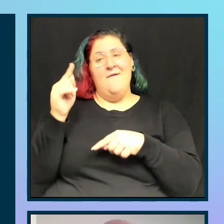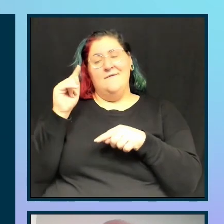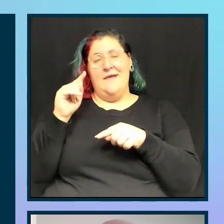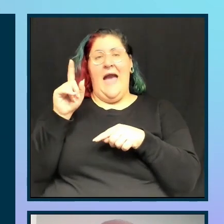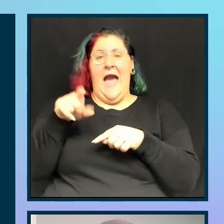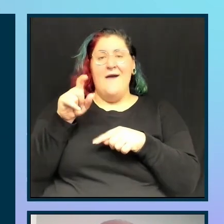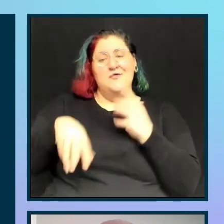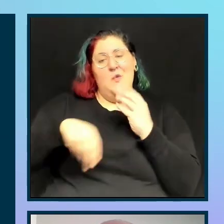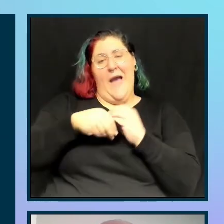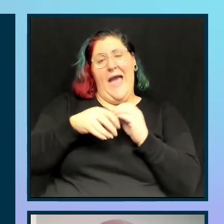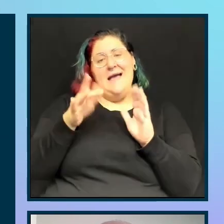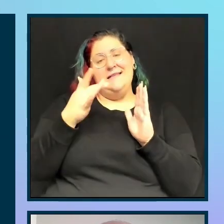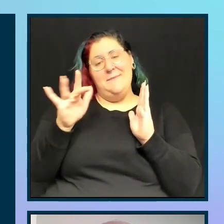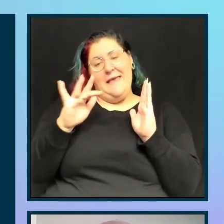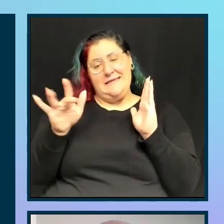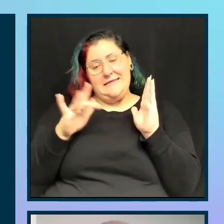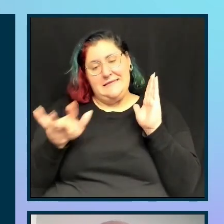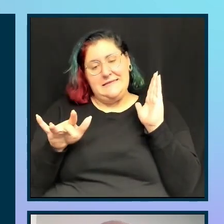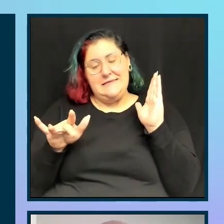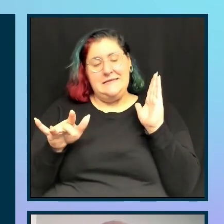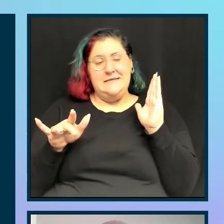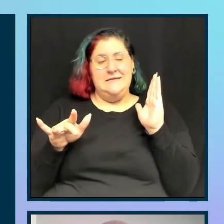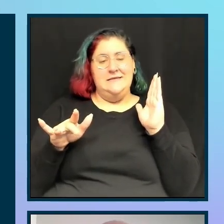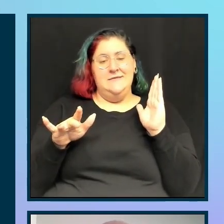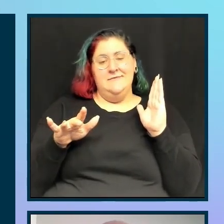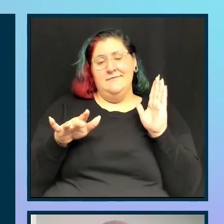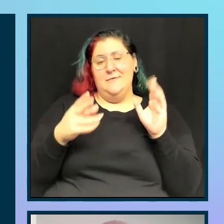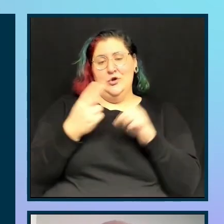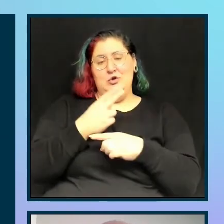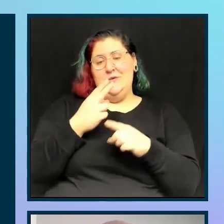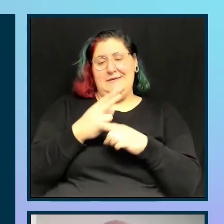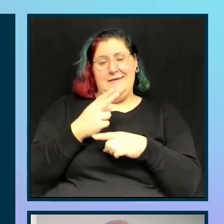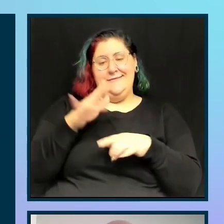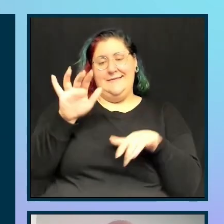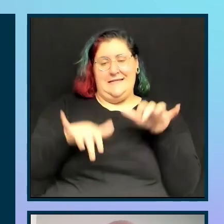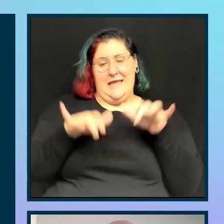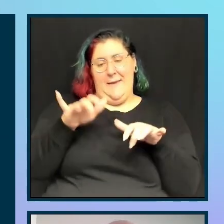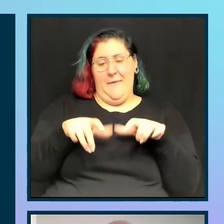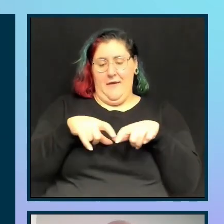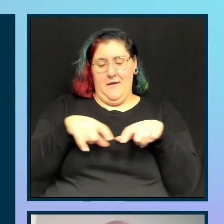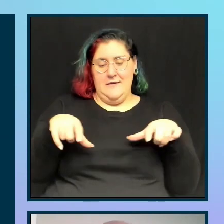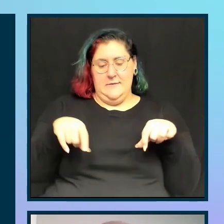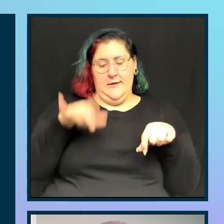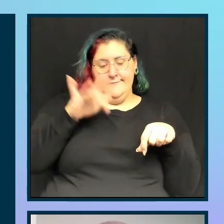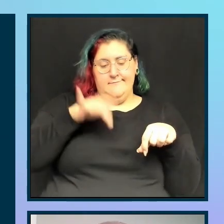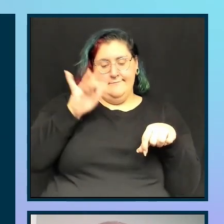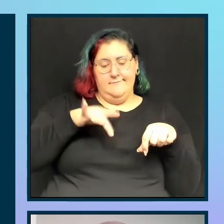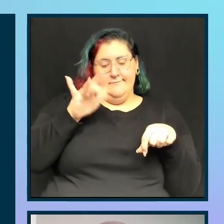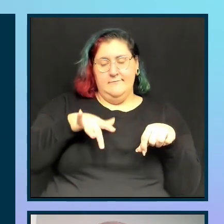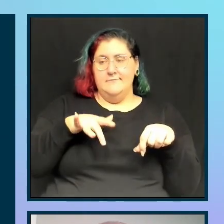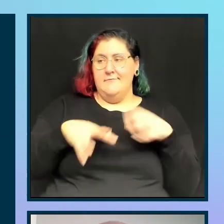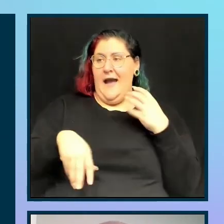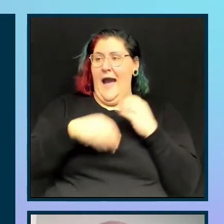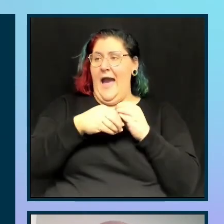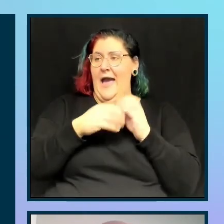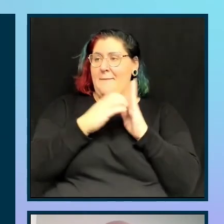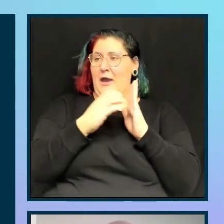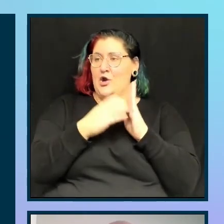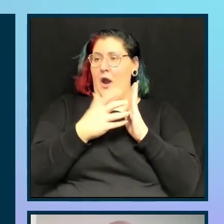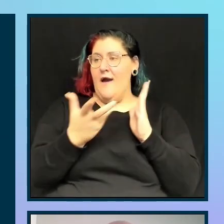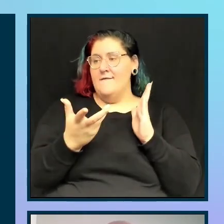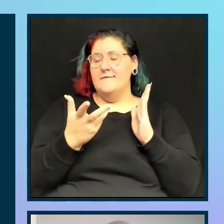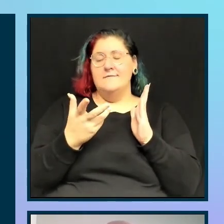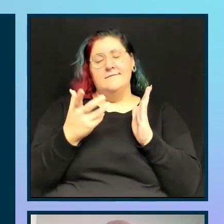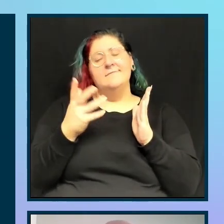the simple mechanism of typing in an extra paragraph that's completely empty, or doing other types of manipulations